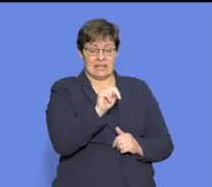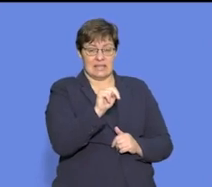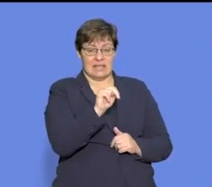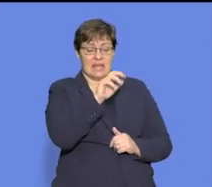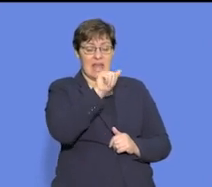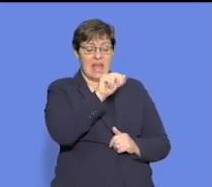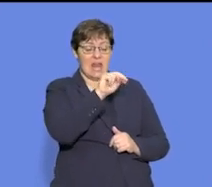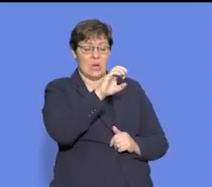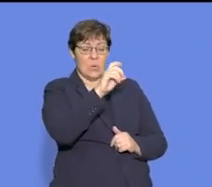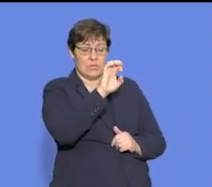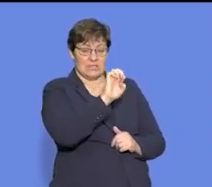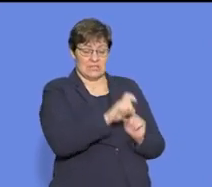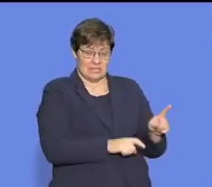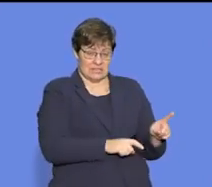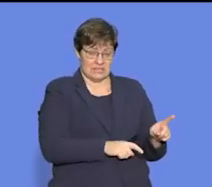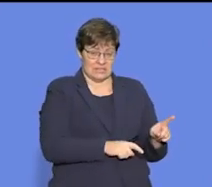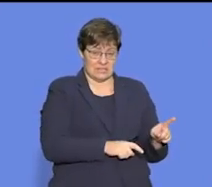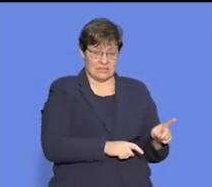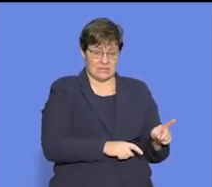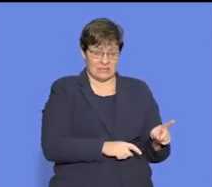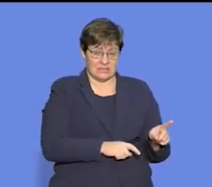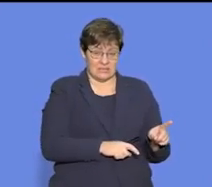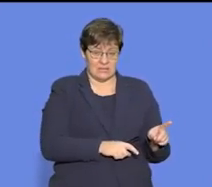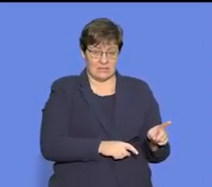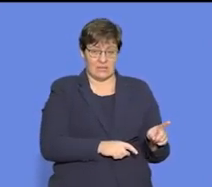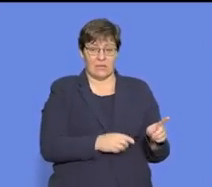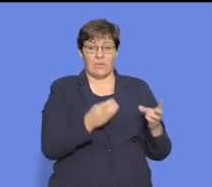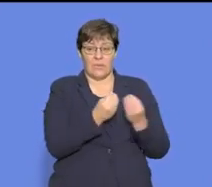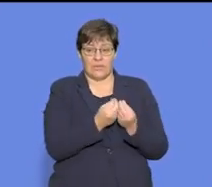the zinc anode with the